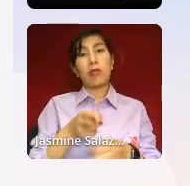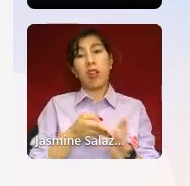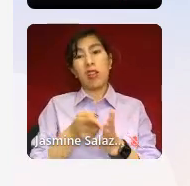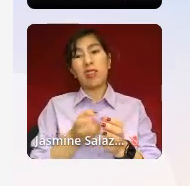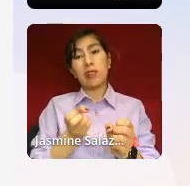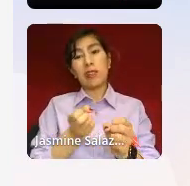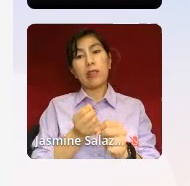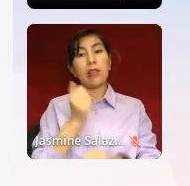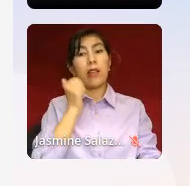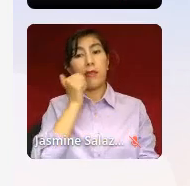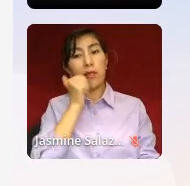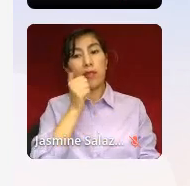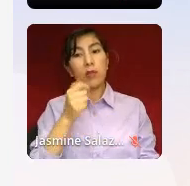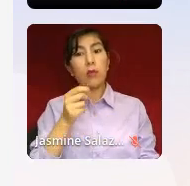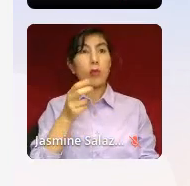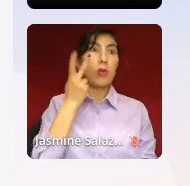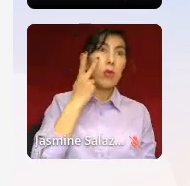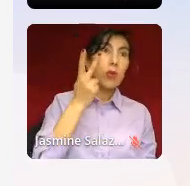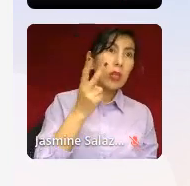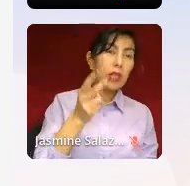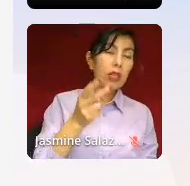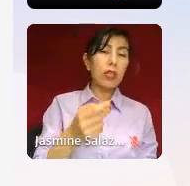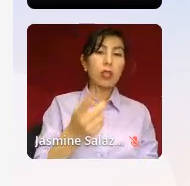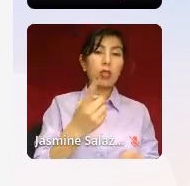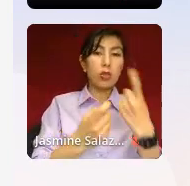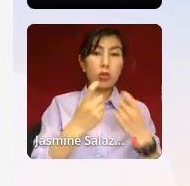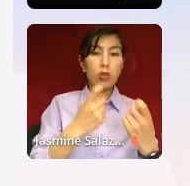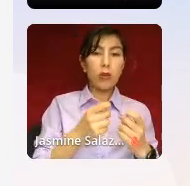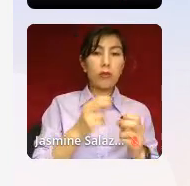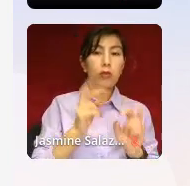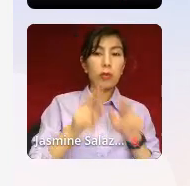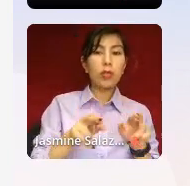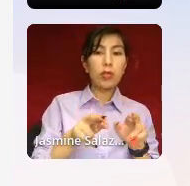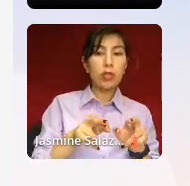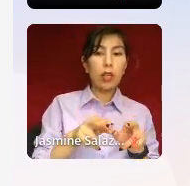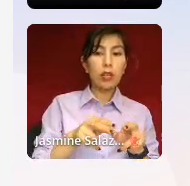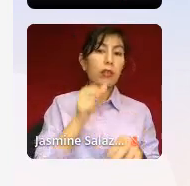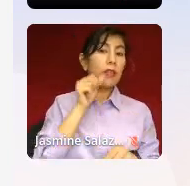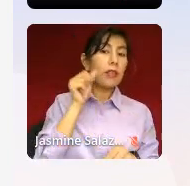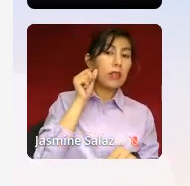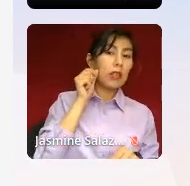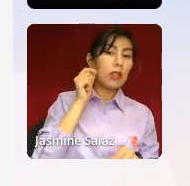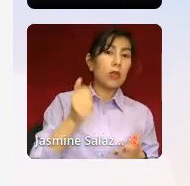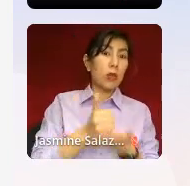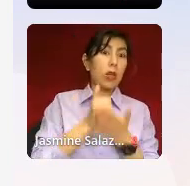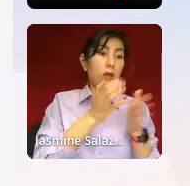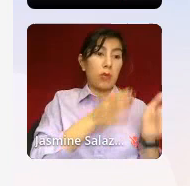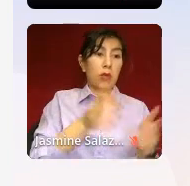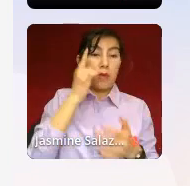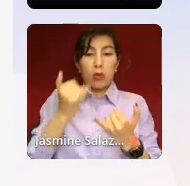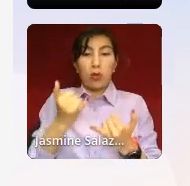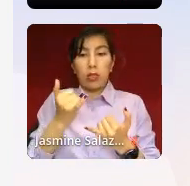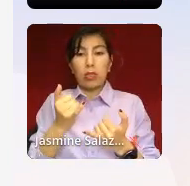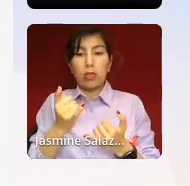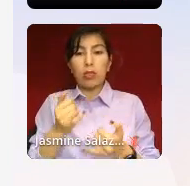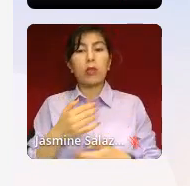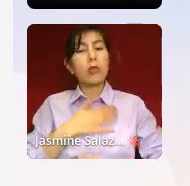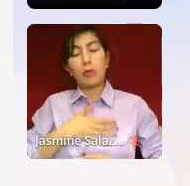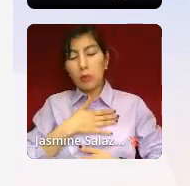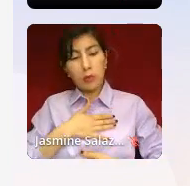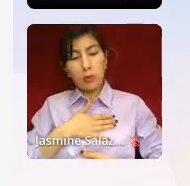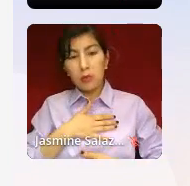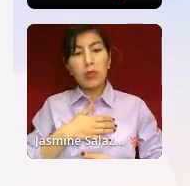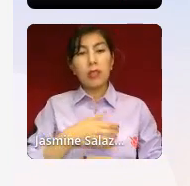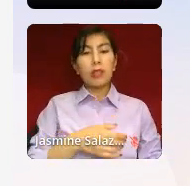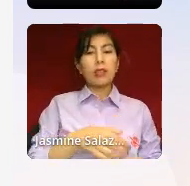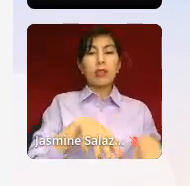survey results from yesterday to help us plan for today. So please be sure to take the keynote survey and